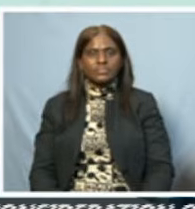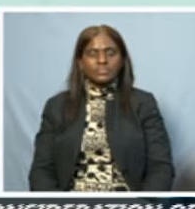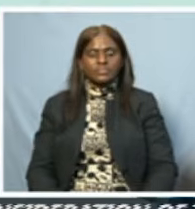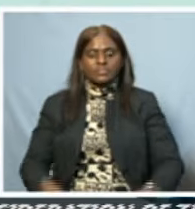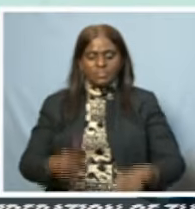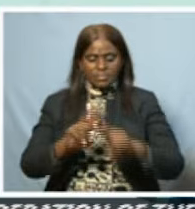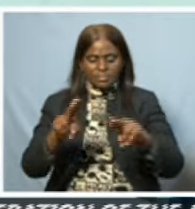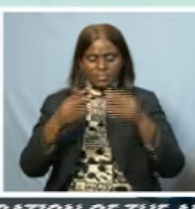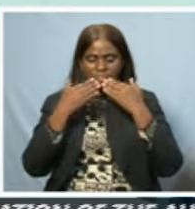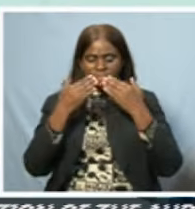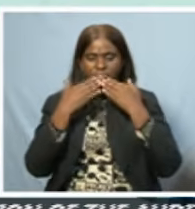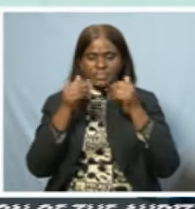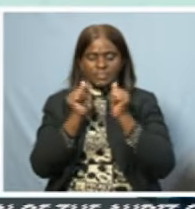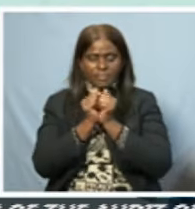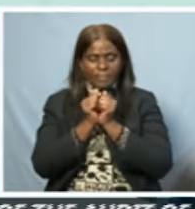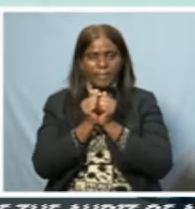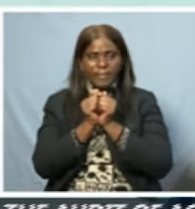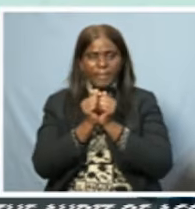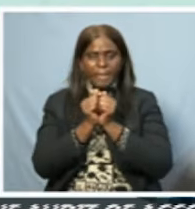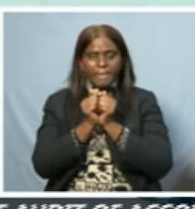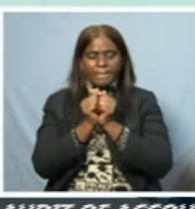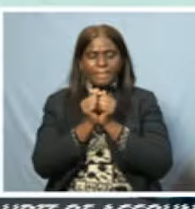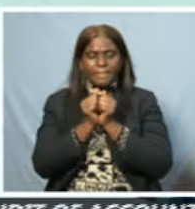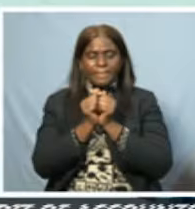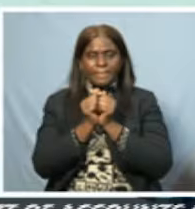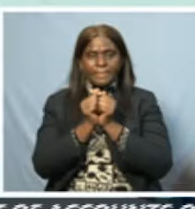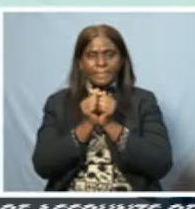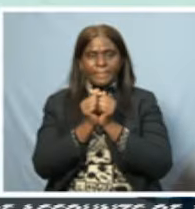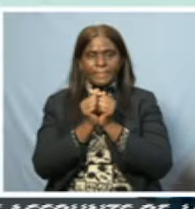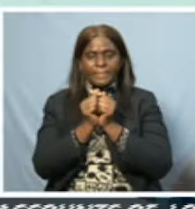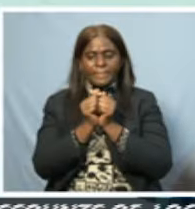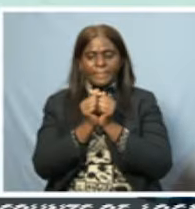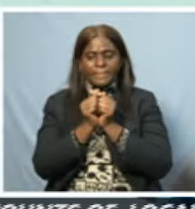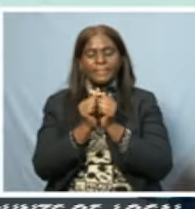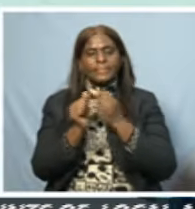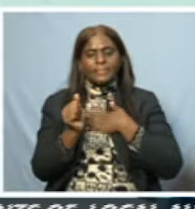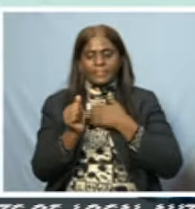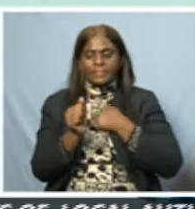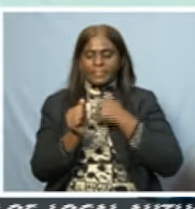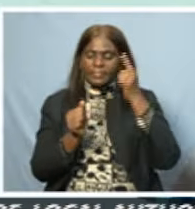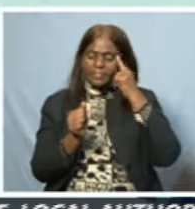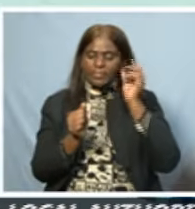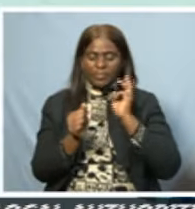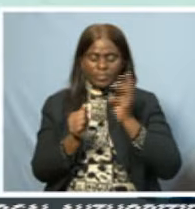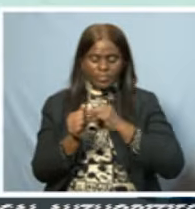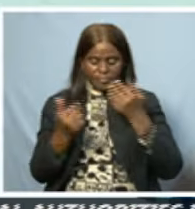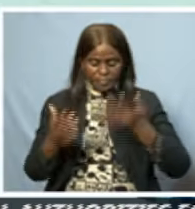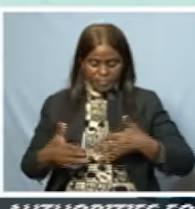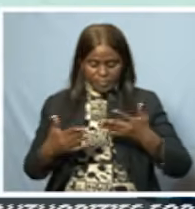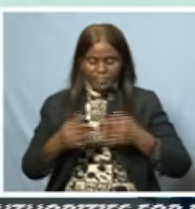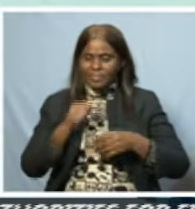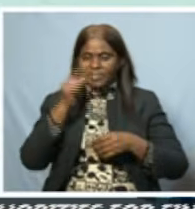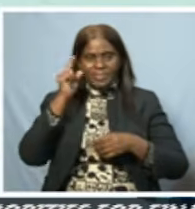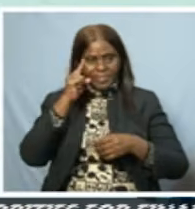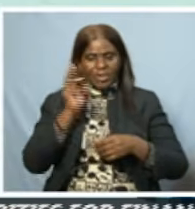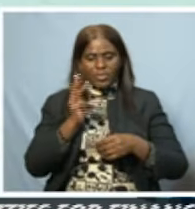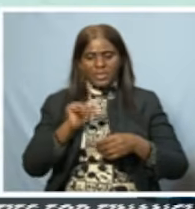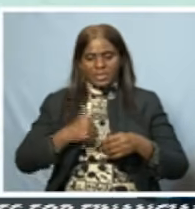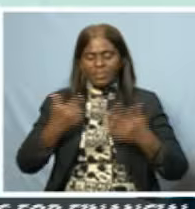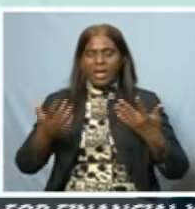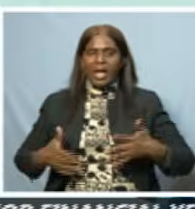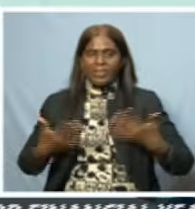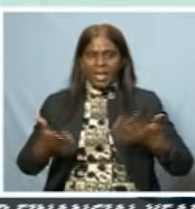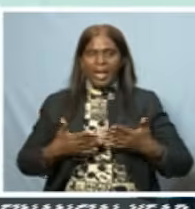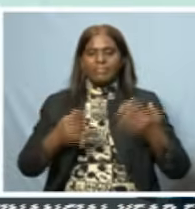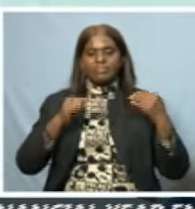Thank you, Chair. With the team, I think we are happy, not thinking, actually we are deeply